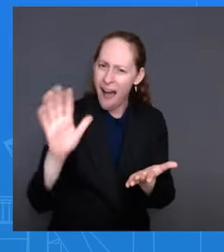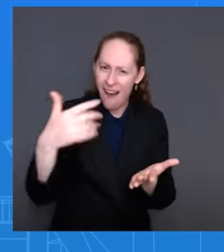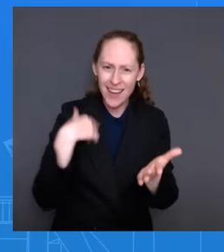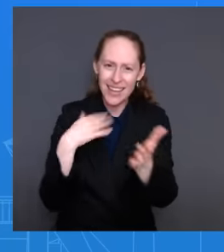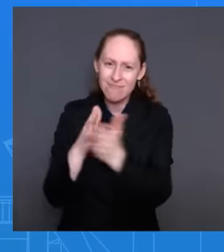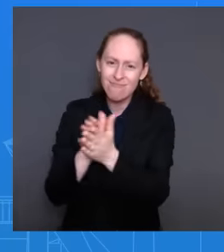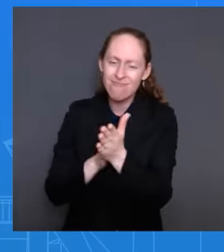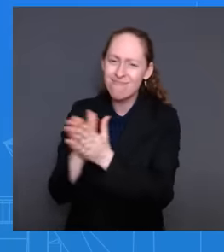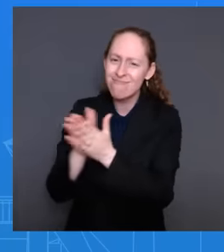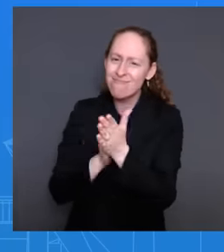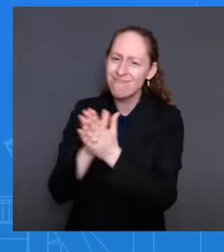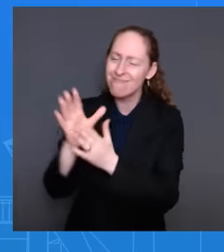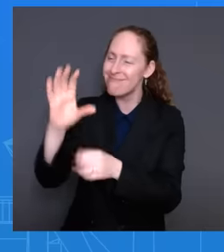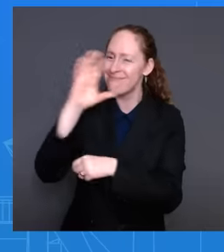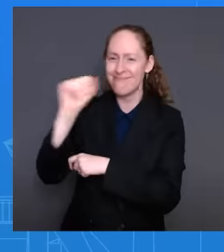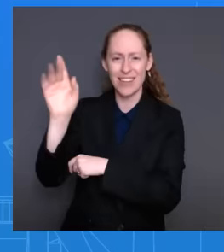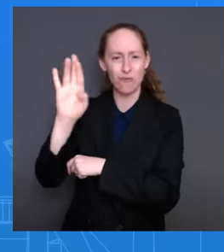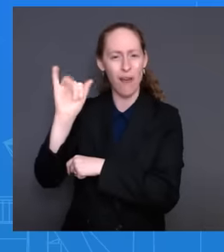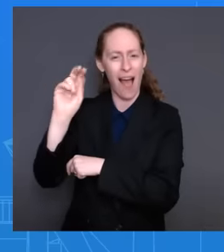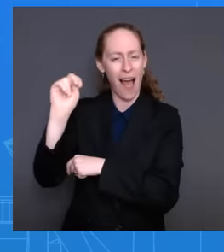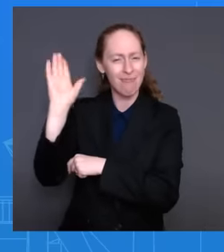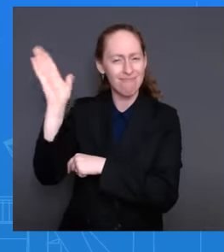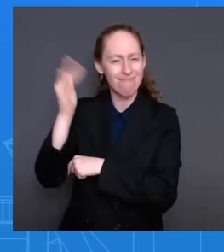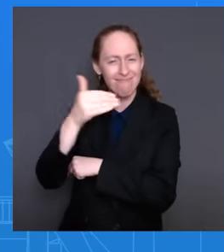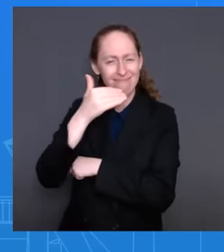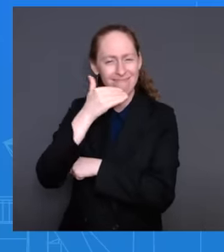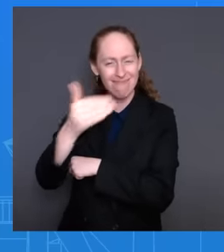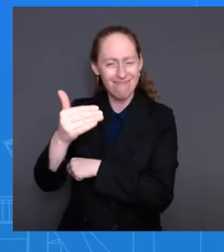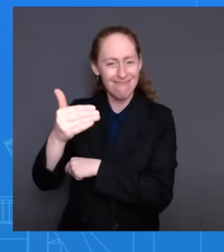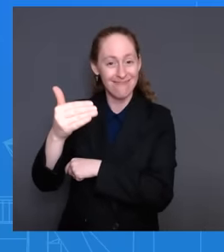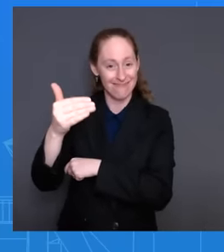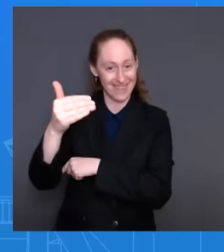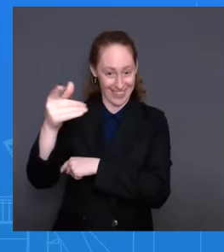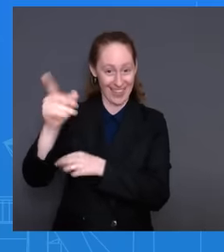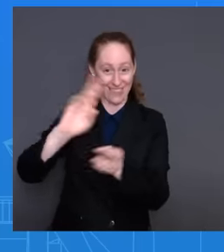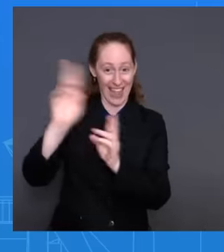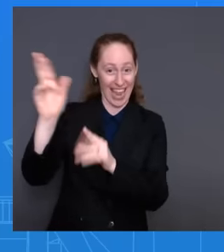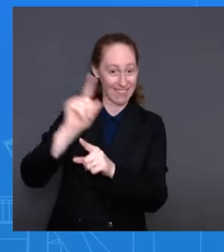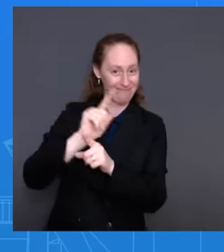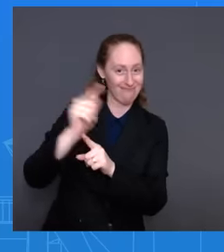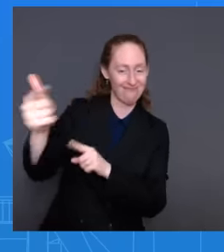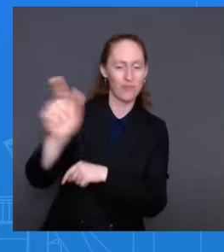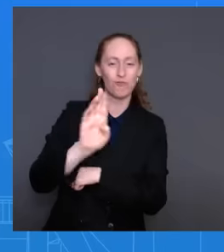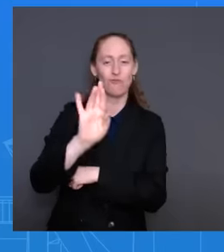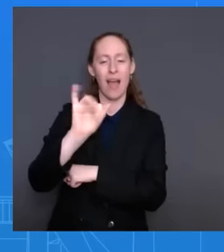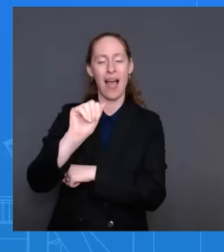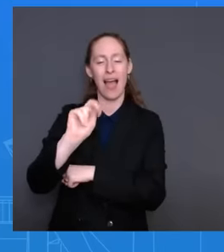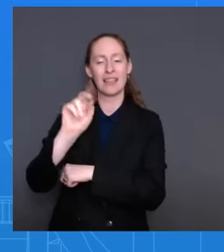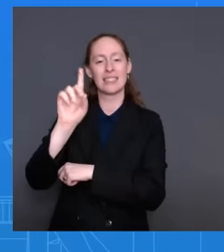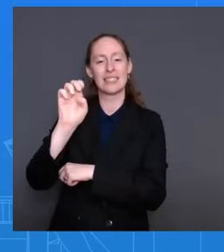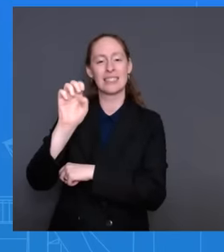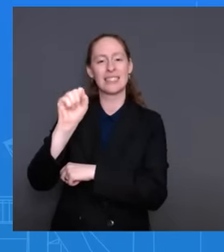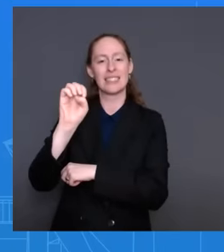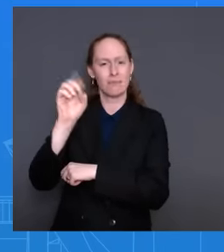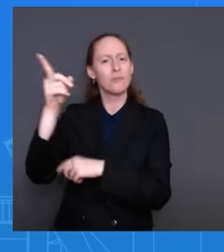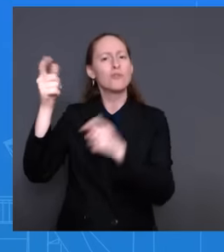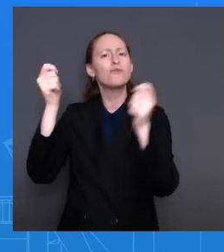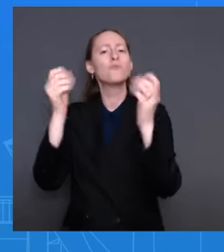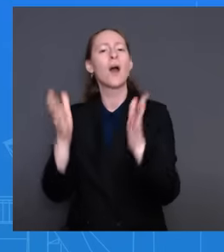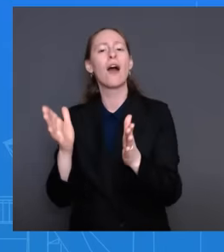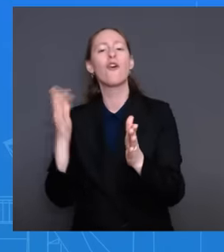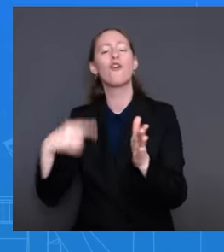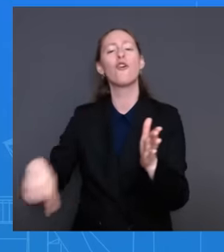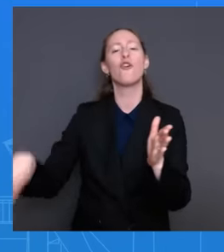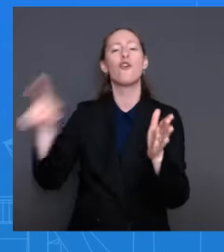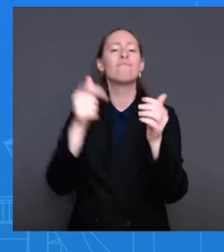Next up, we have Brian Deese, our National Economic Director of National Economic Council, who just came out of the